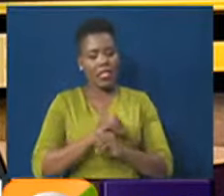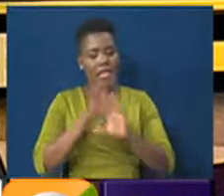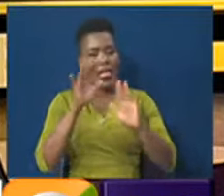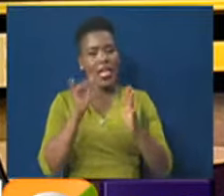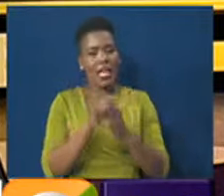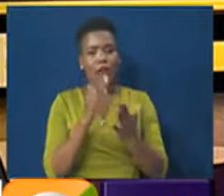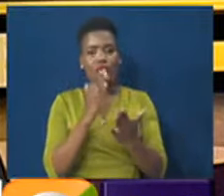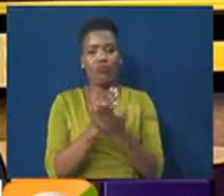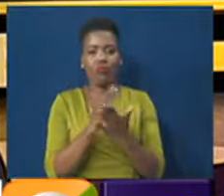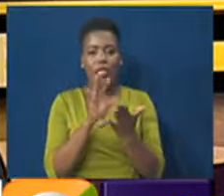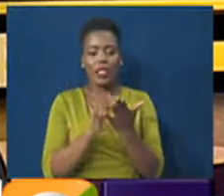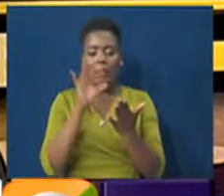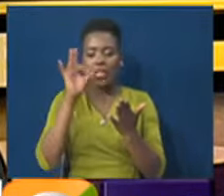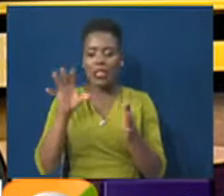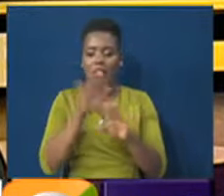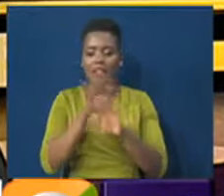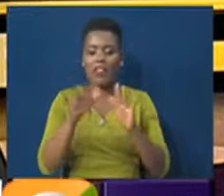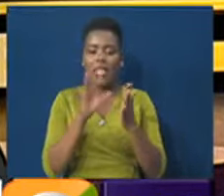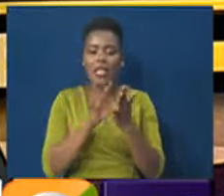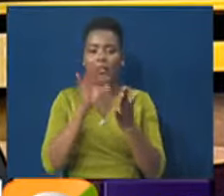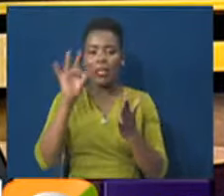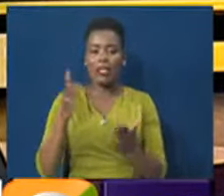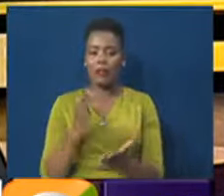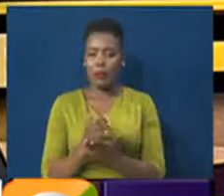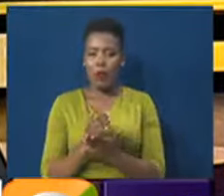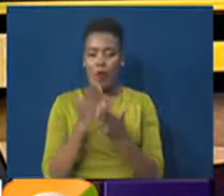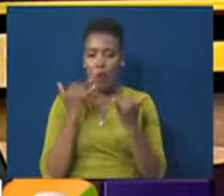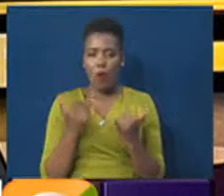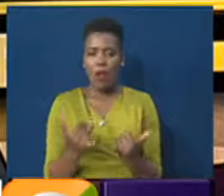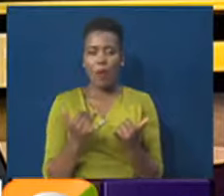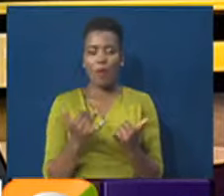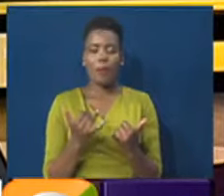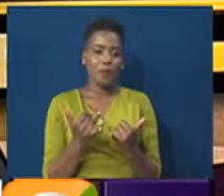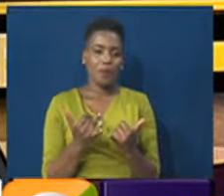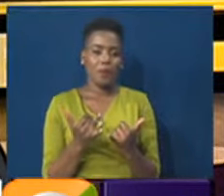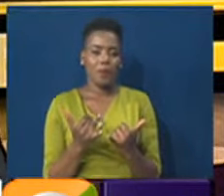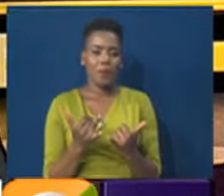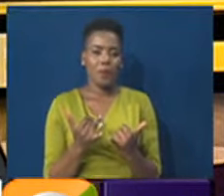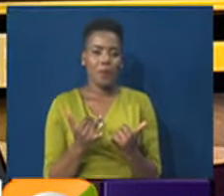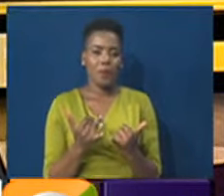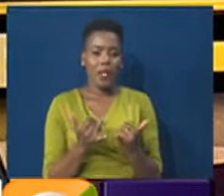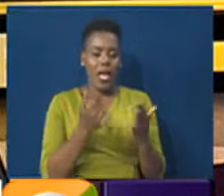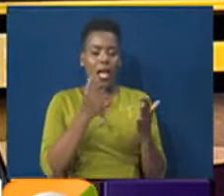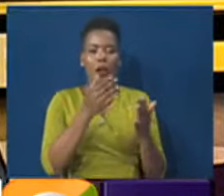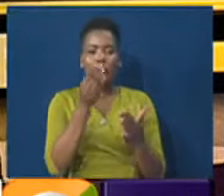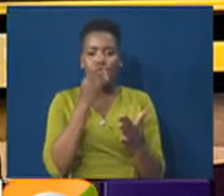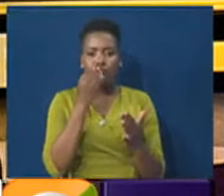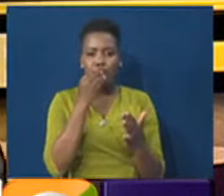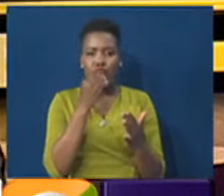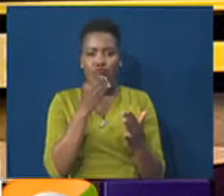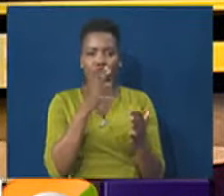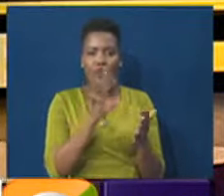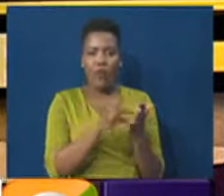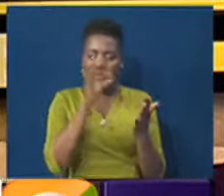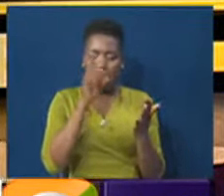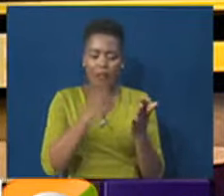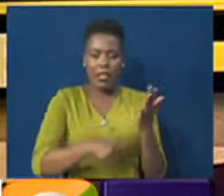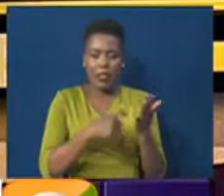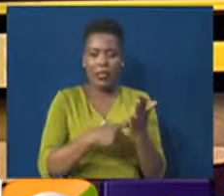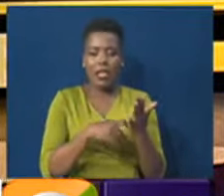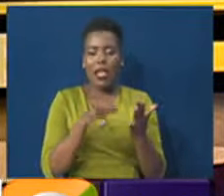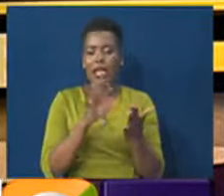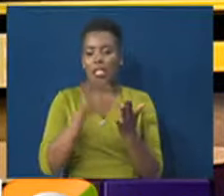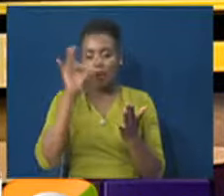just about the price of everything has gone up. Now, cost of food has gone up, and you would think that might make farmers